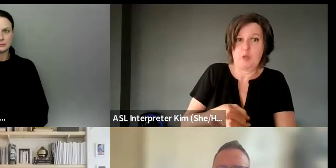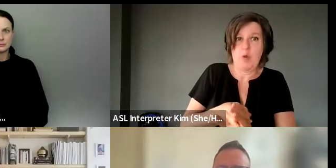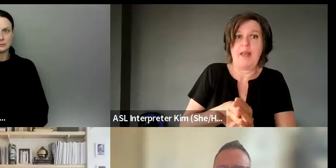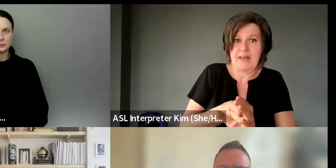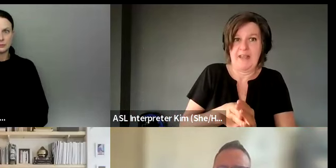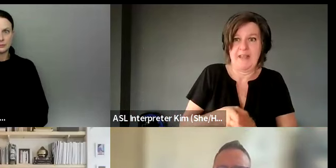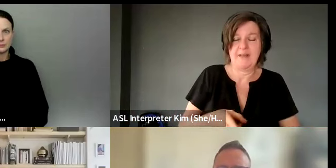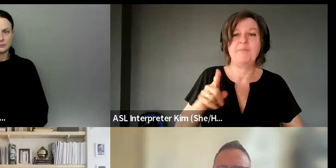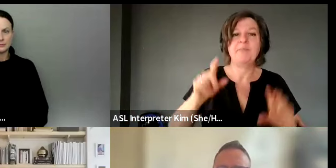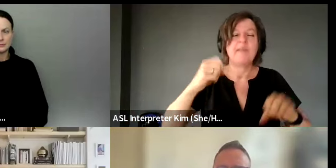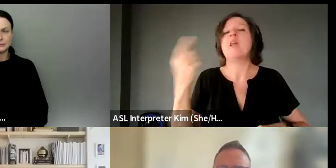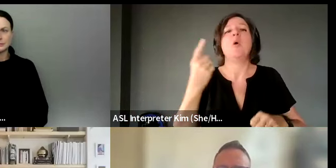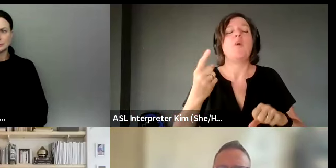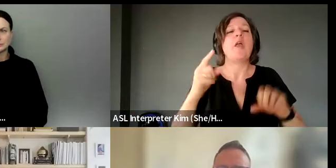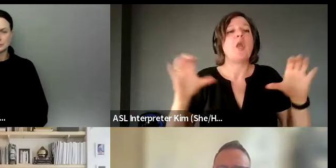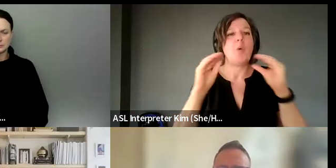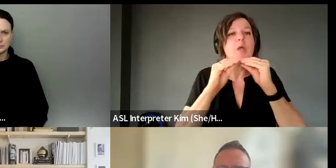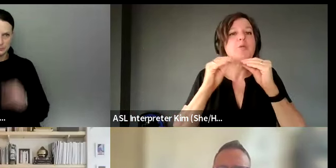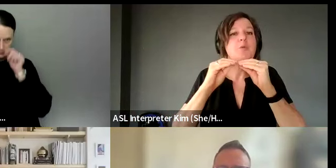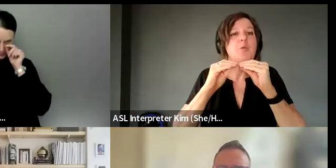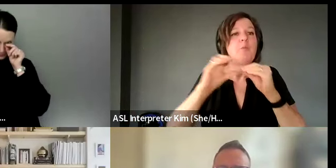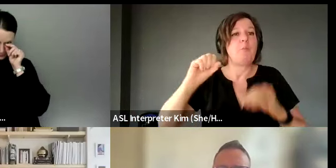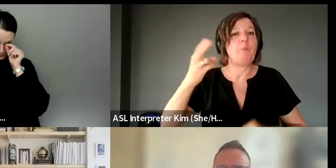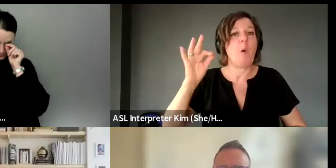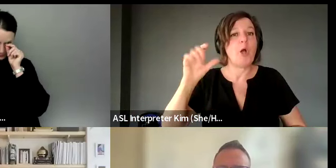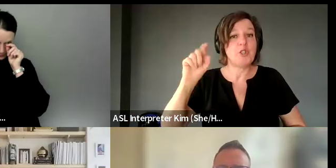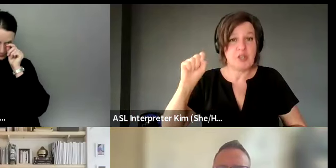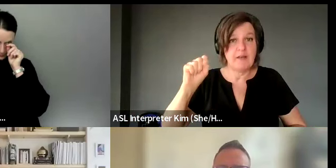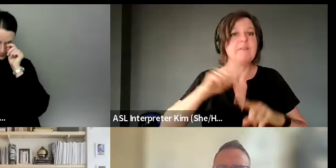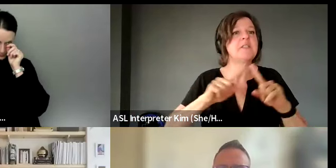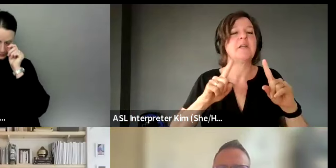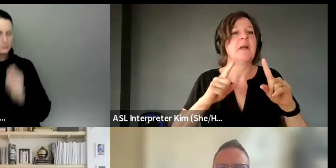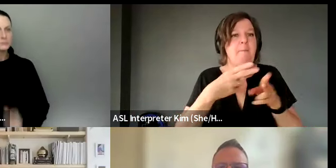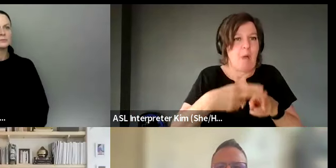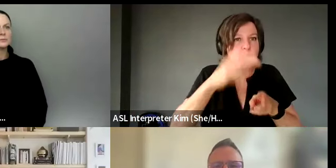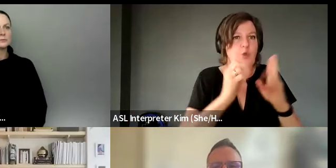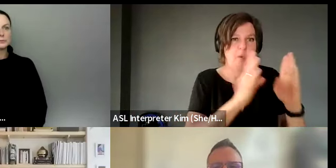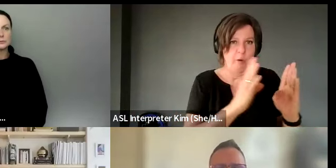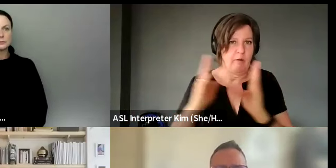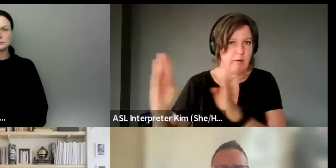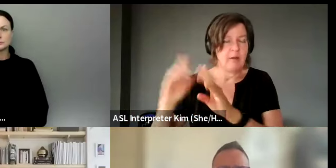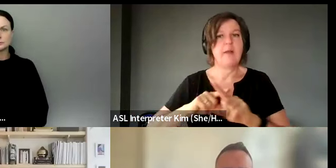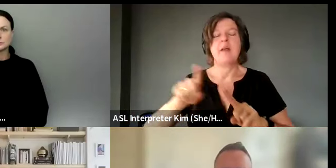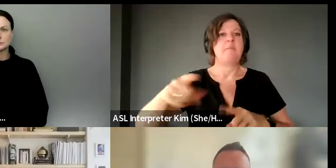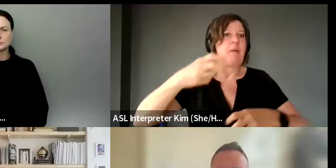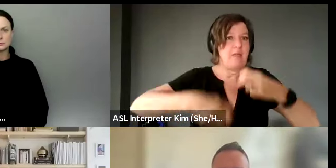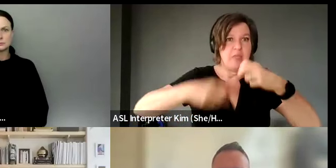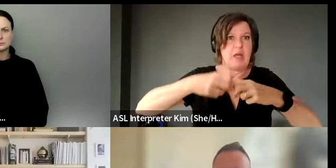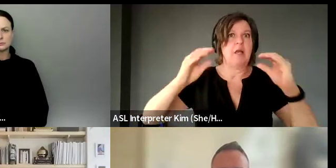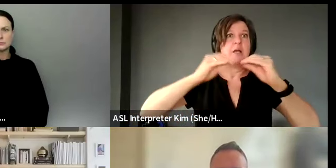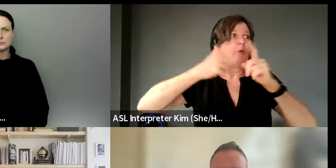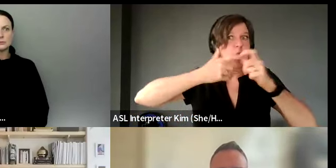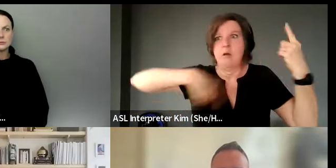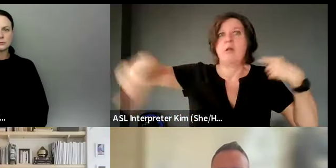We can always do more shifts and shorter shifts. But then also it's difficult because you have to remember to run. That might be more running,